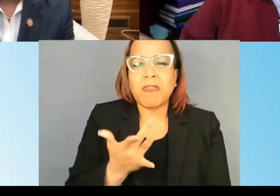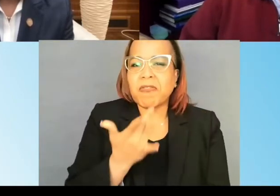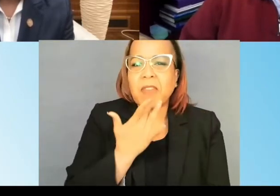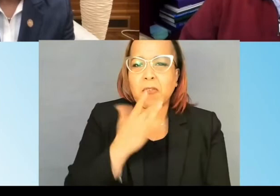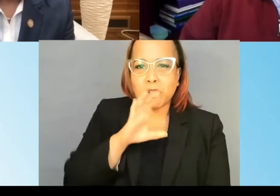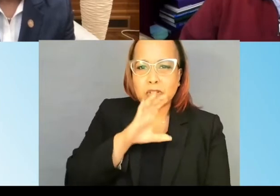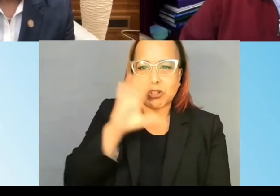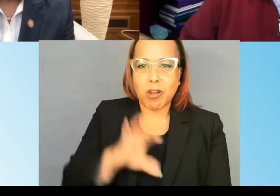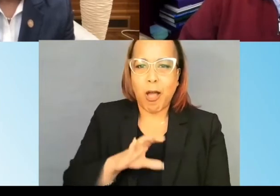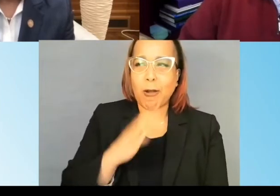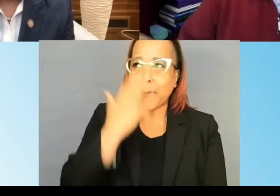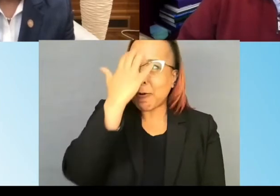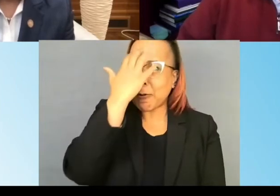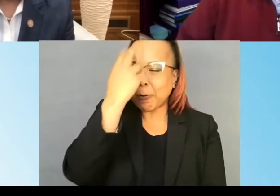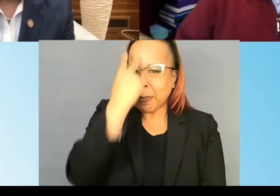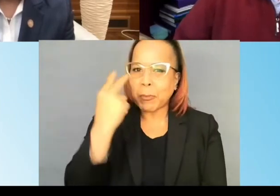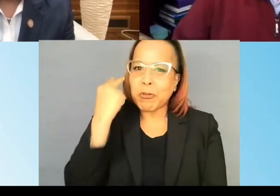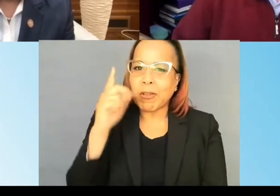Chicago memory?